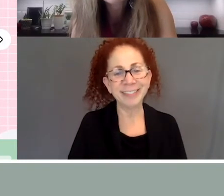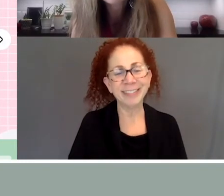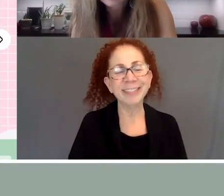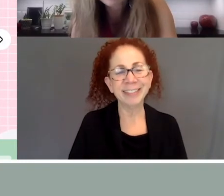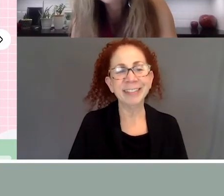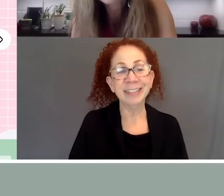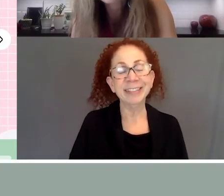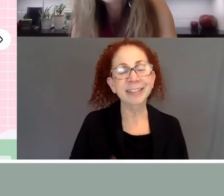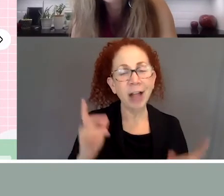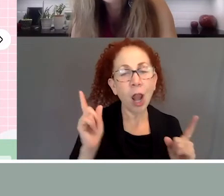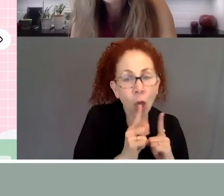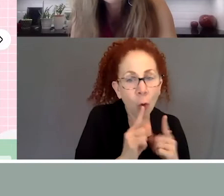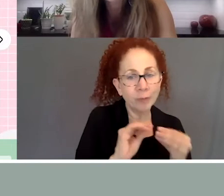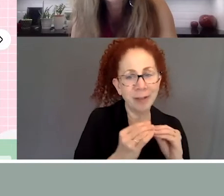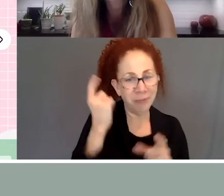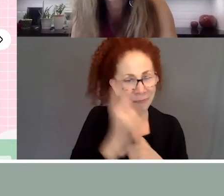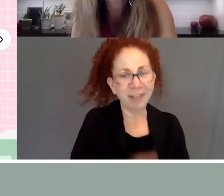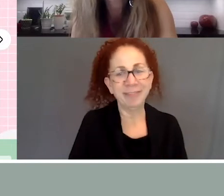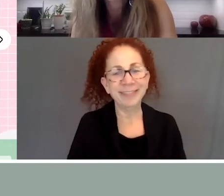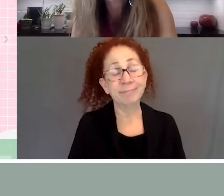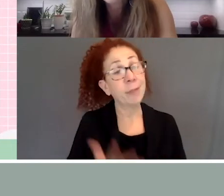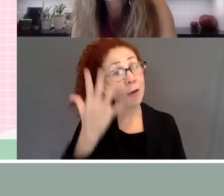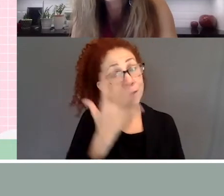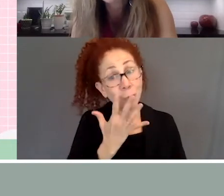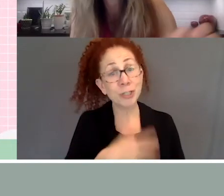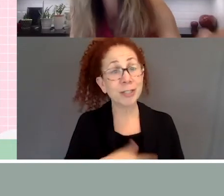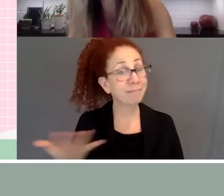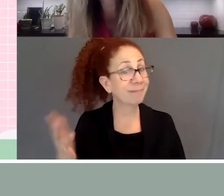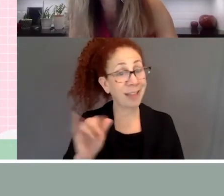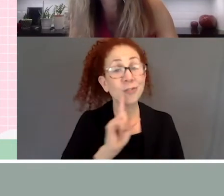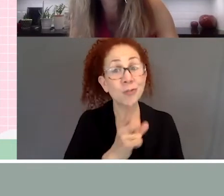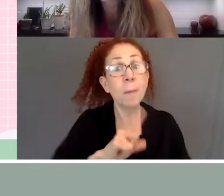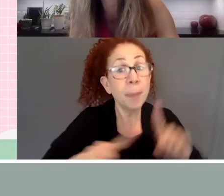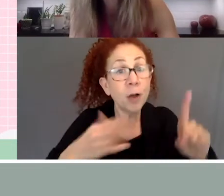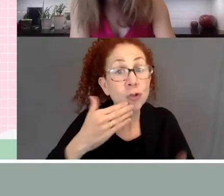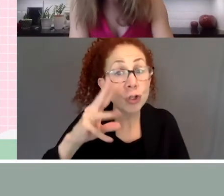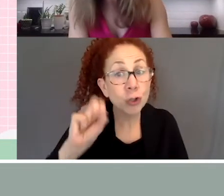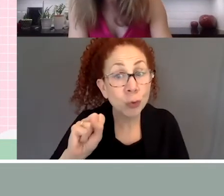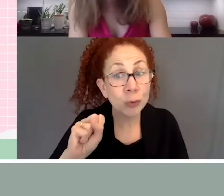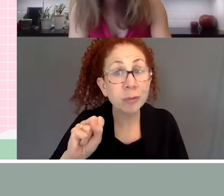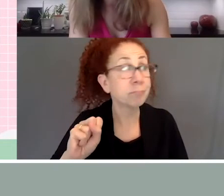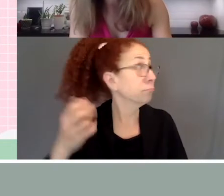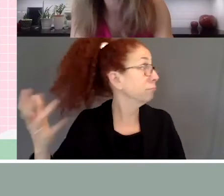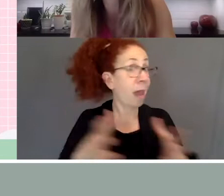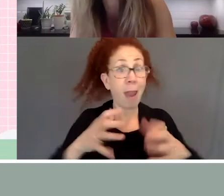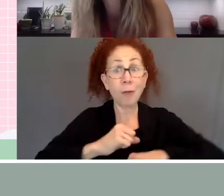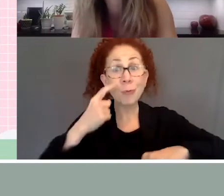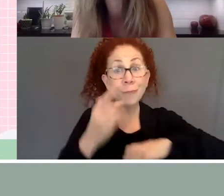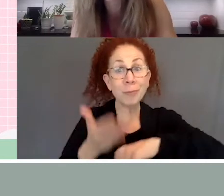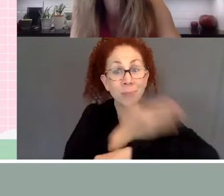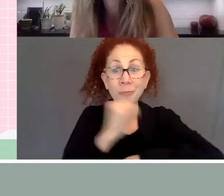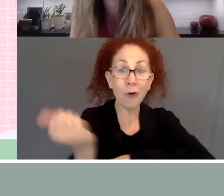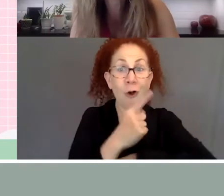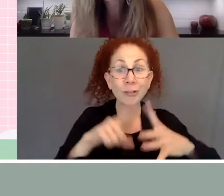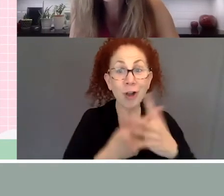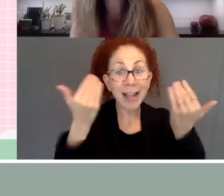these very low numbers, unfortunately, that is true. The good news is that we have a lot of room for improvement and we can all start right